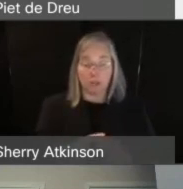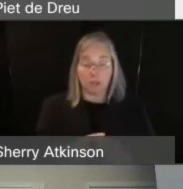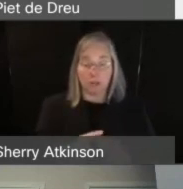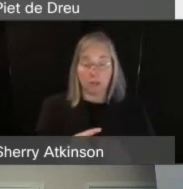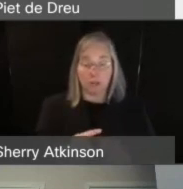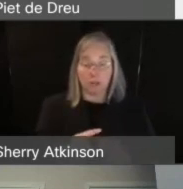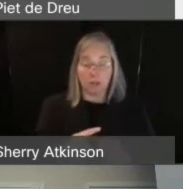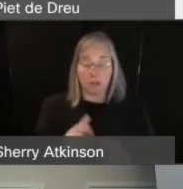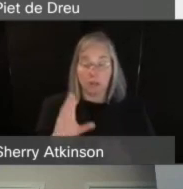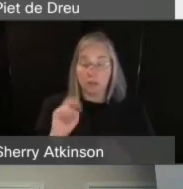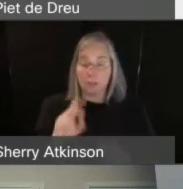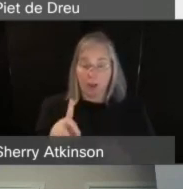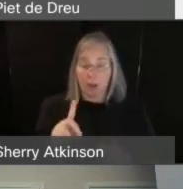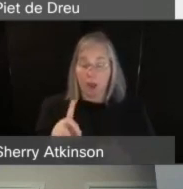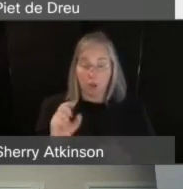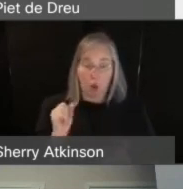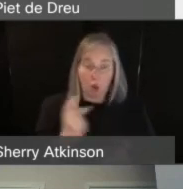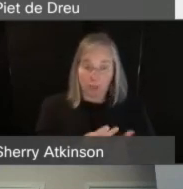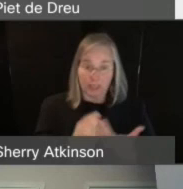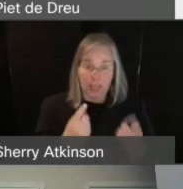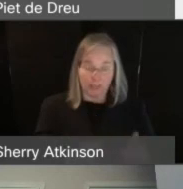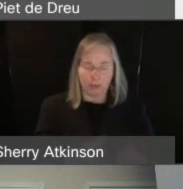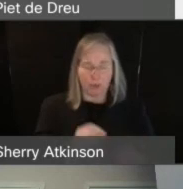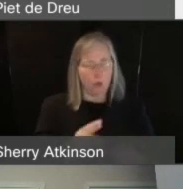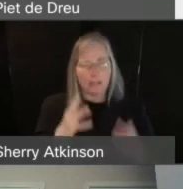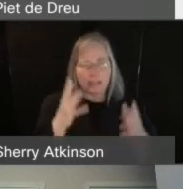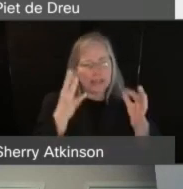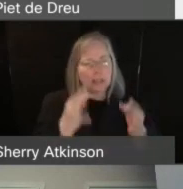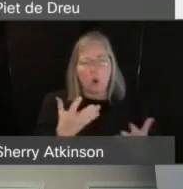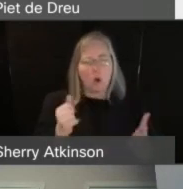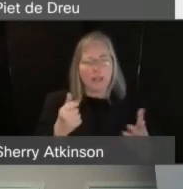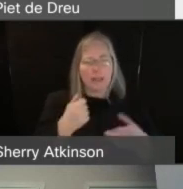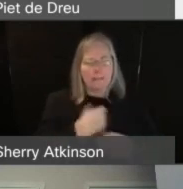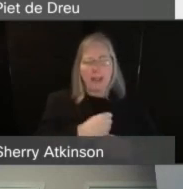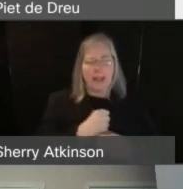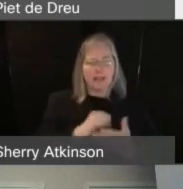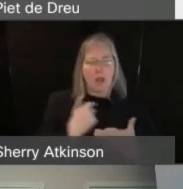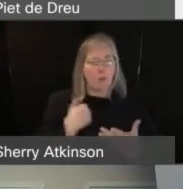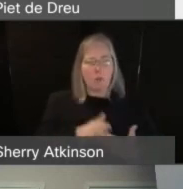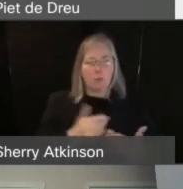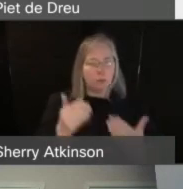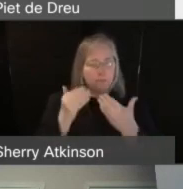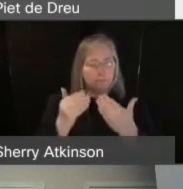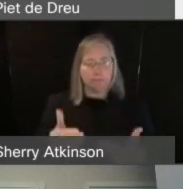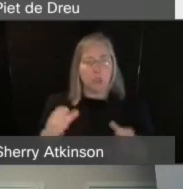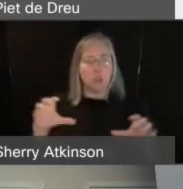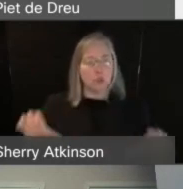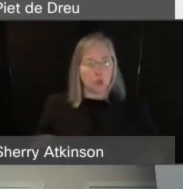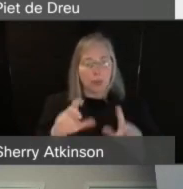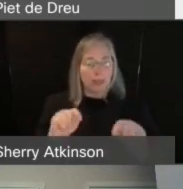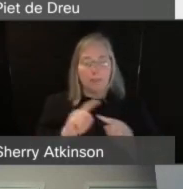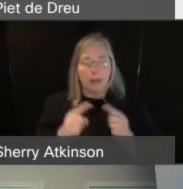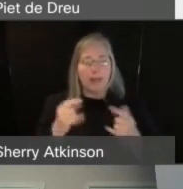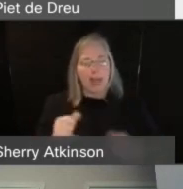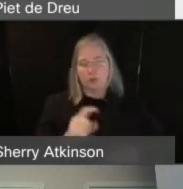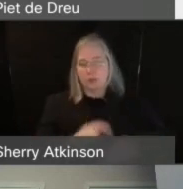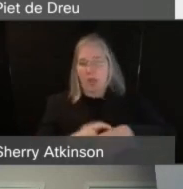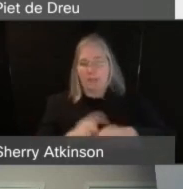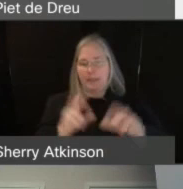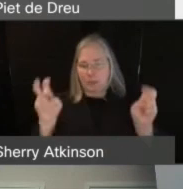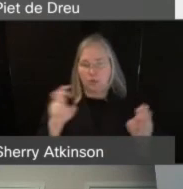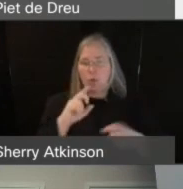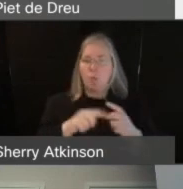the bond authorization is made? Or is the decision already made that we're going to do it? It's just now a timing issue on when the $20